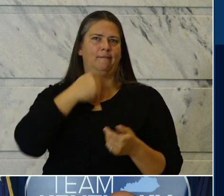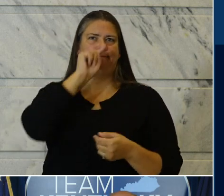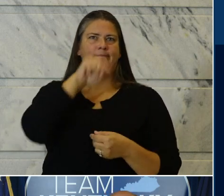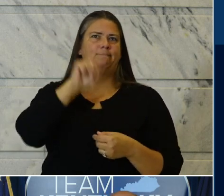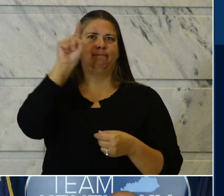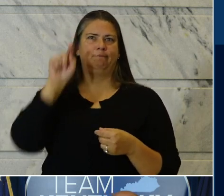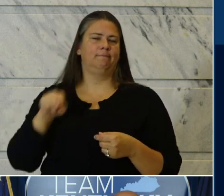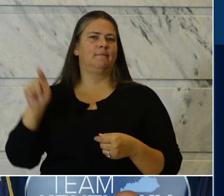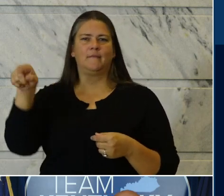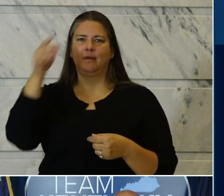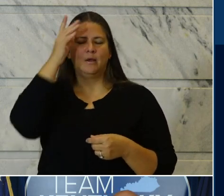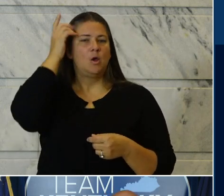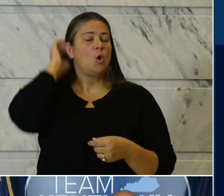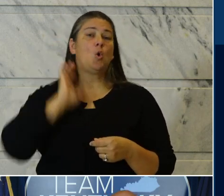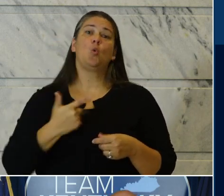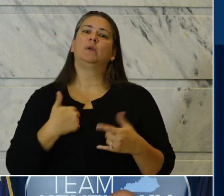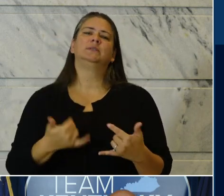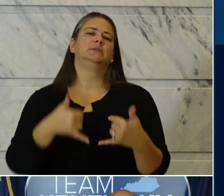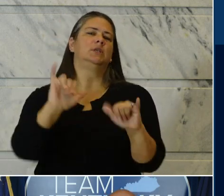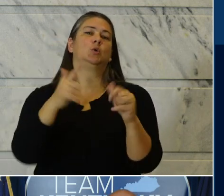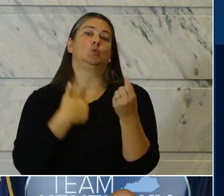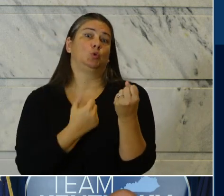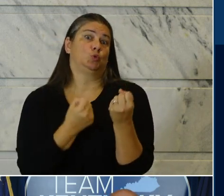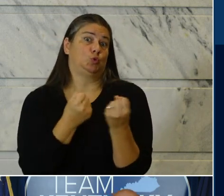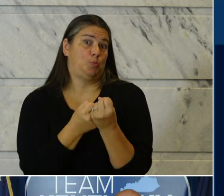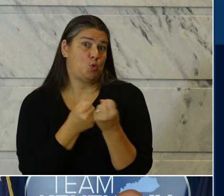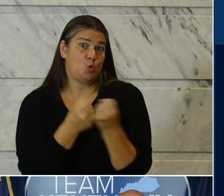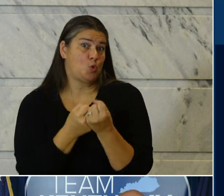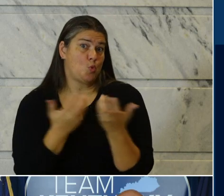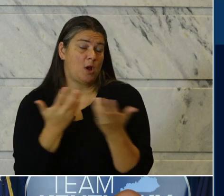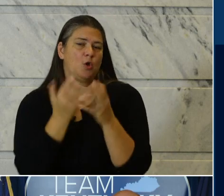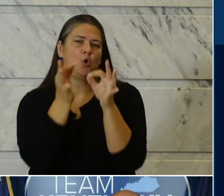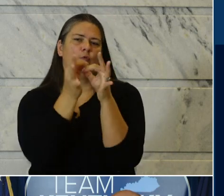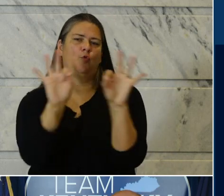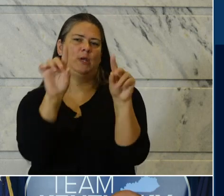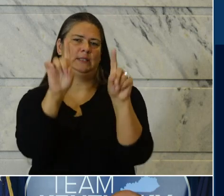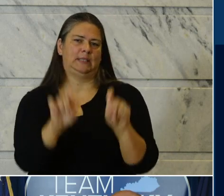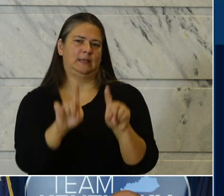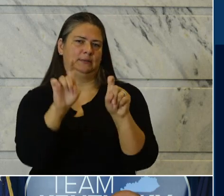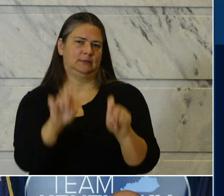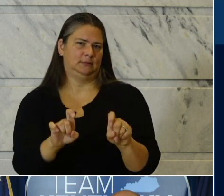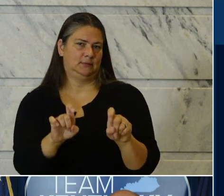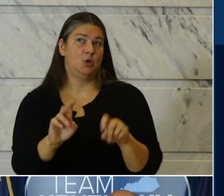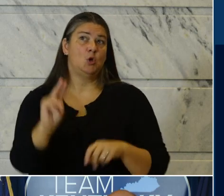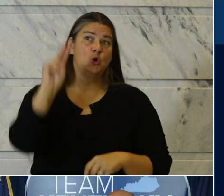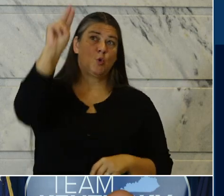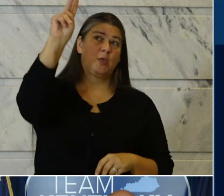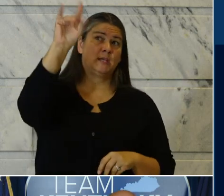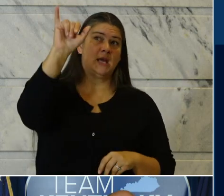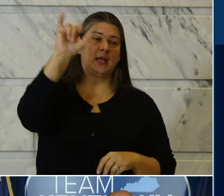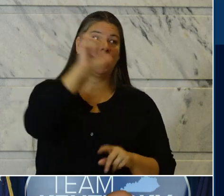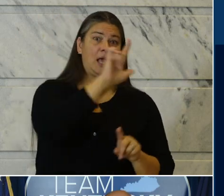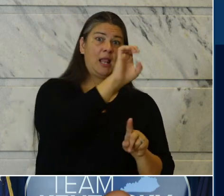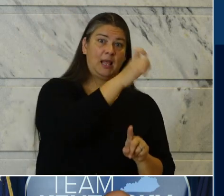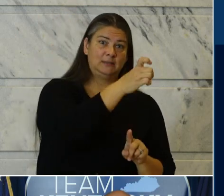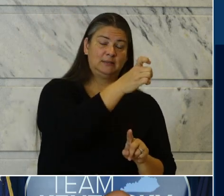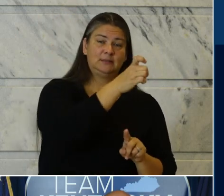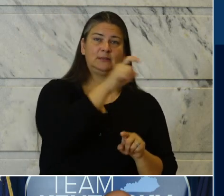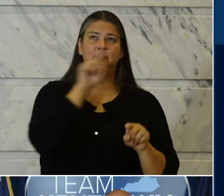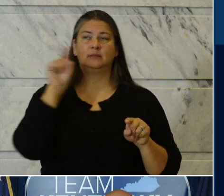the slides. We are still supporting free testing in Northern Kentucky, in Lexington, at 2